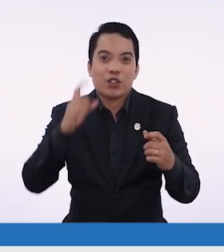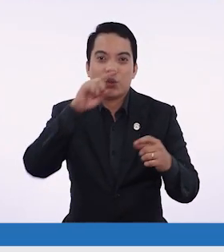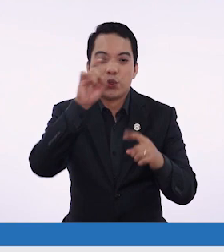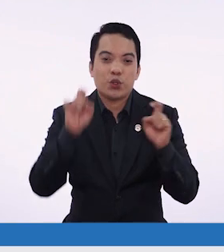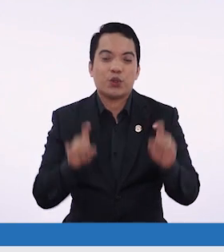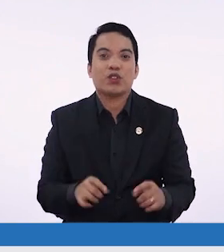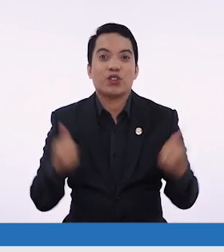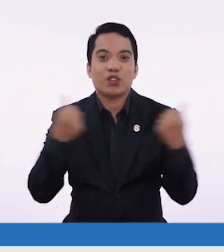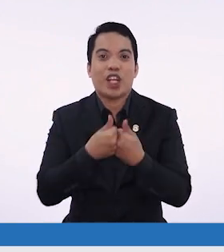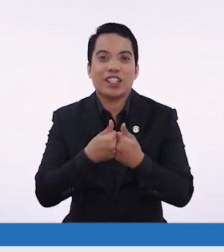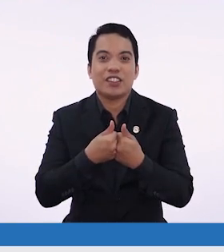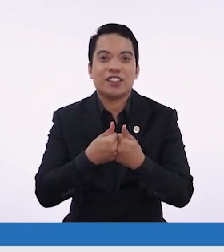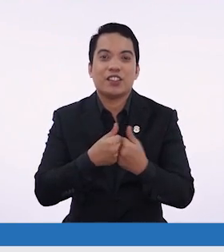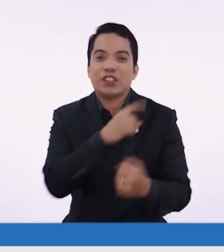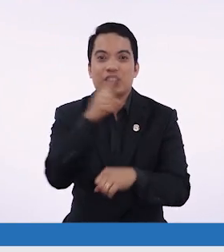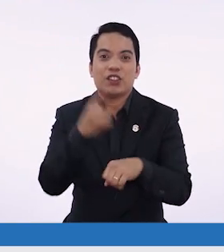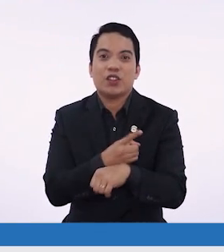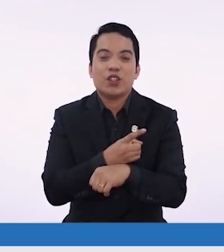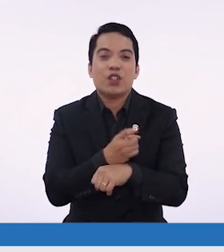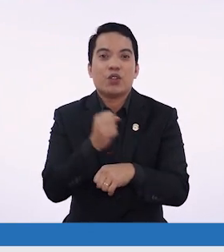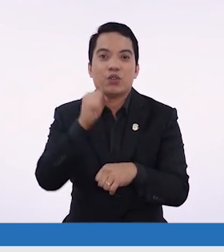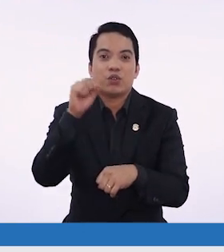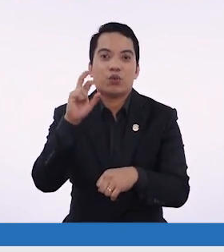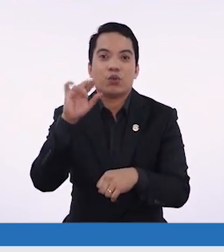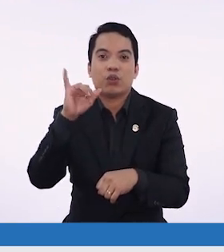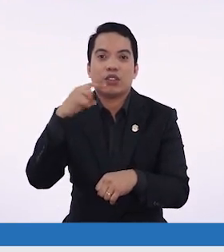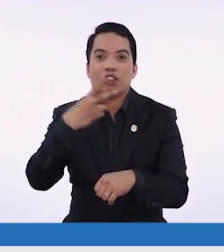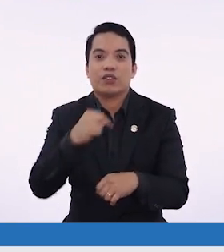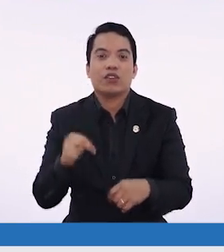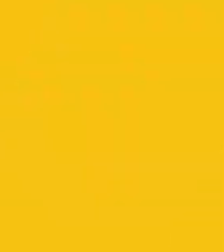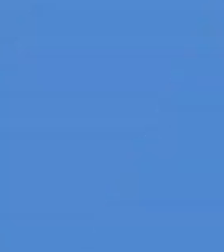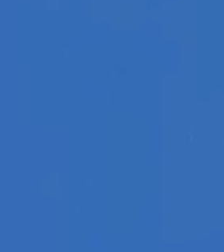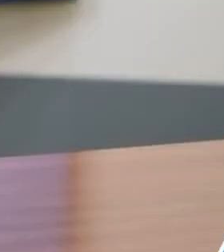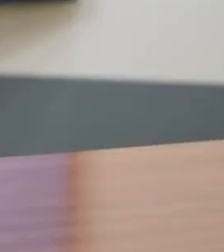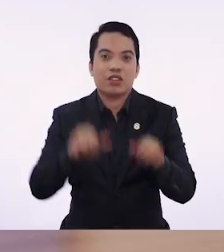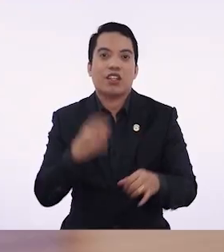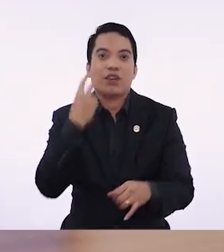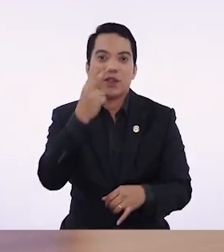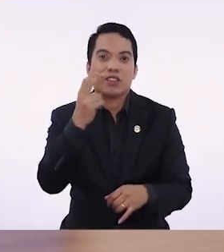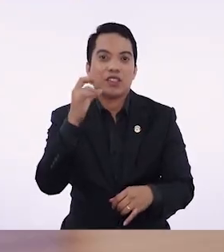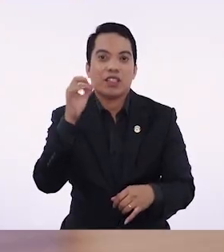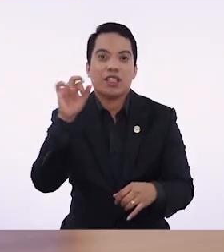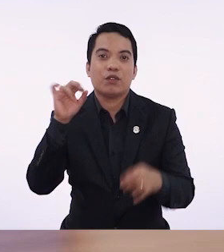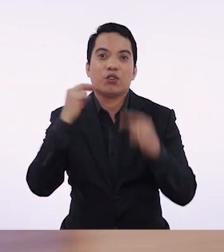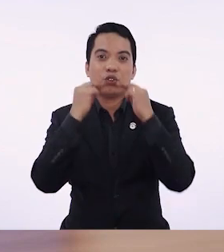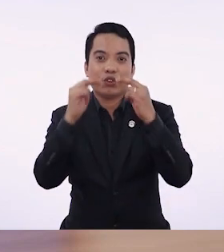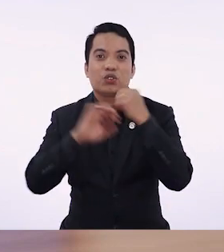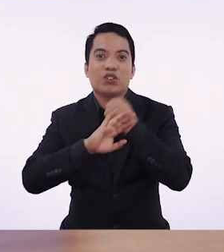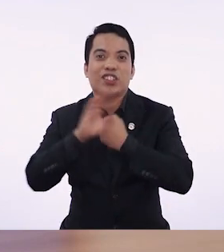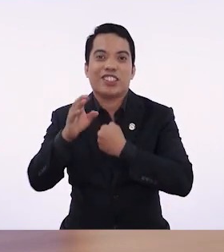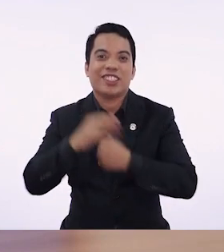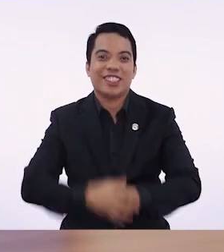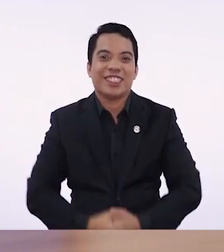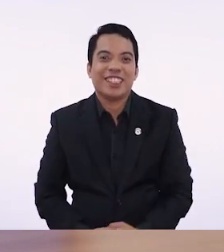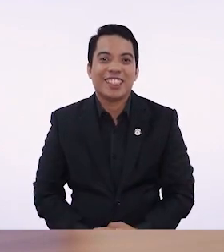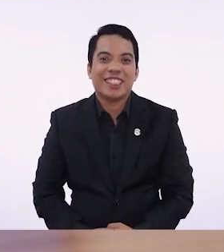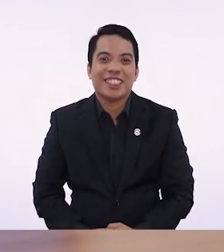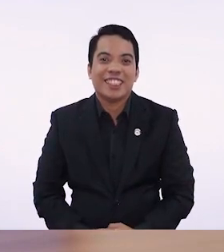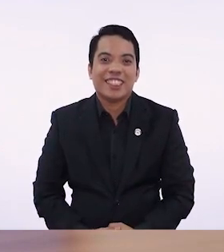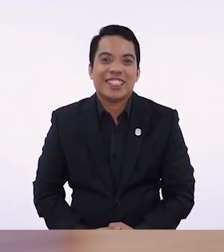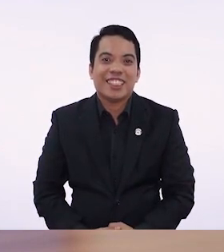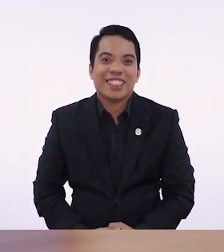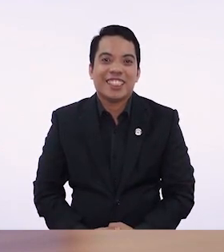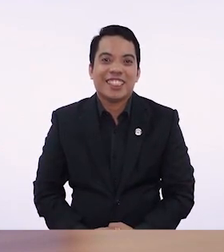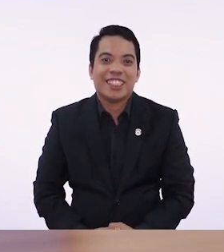a quiz bee challenge in the district of Surigao del Norte. Stay tuned, CFO News will be right